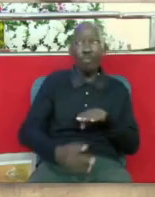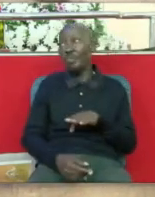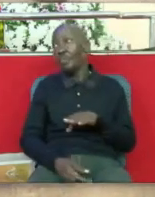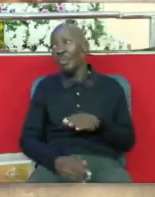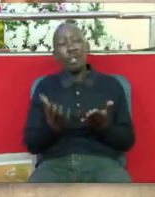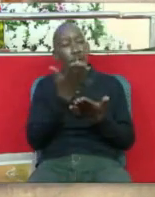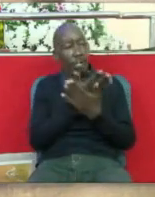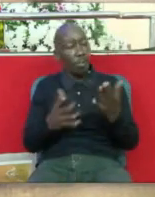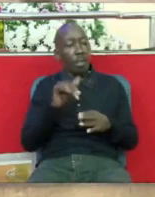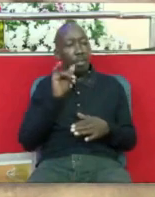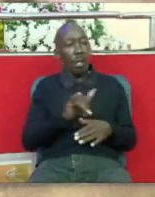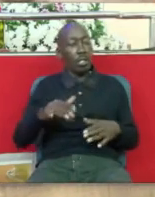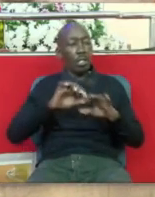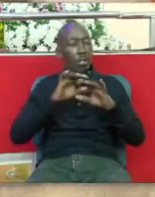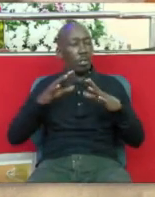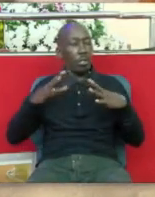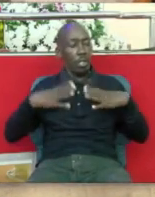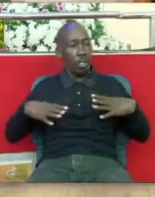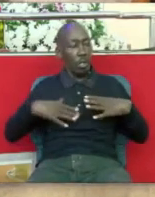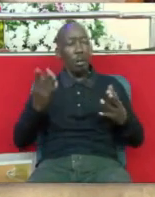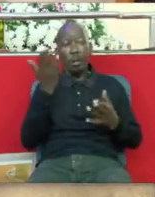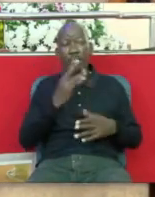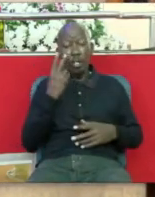Something that generation had never seen before.